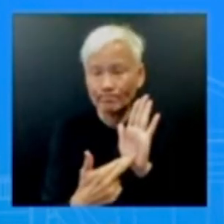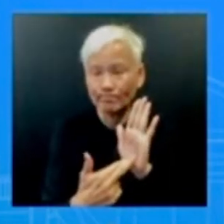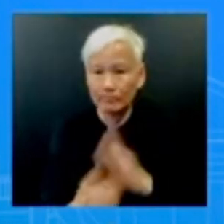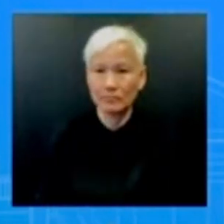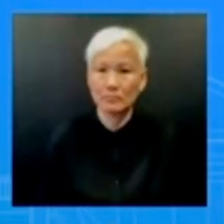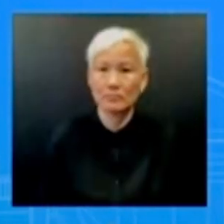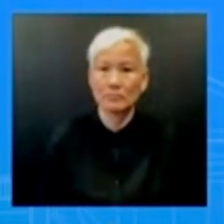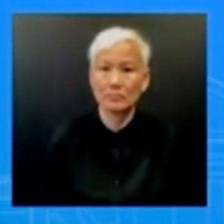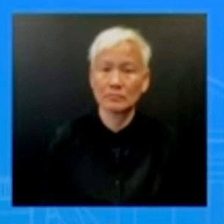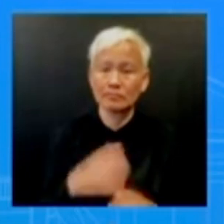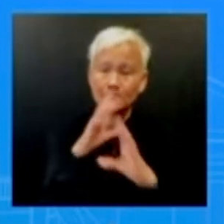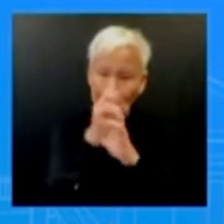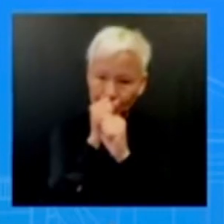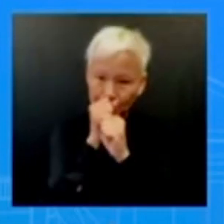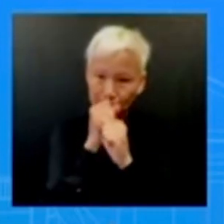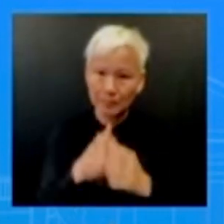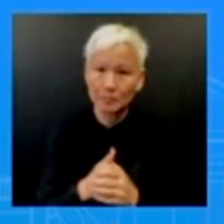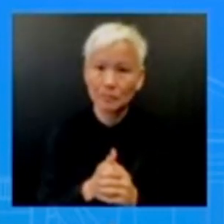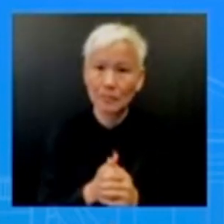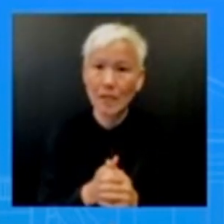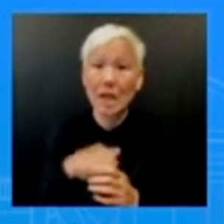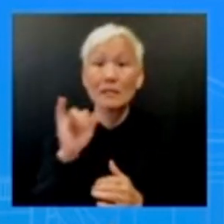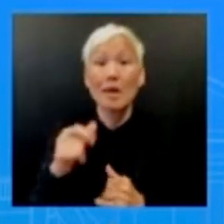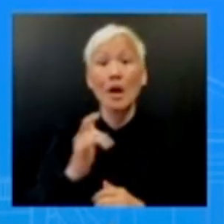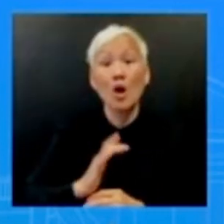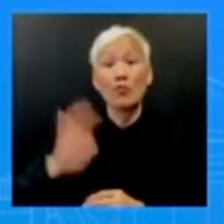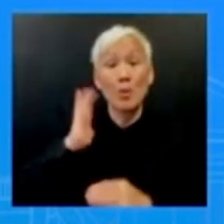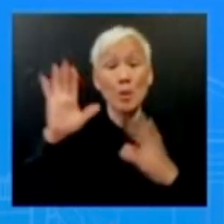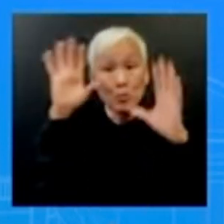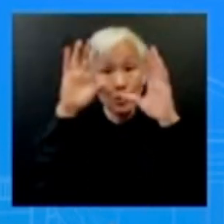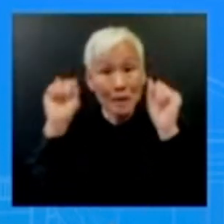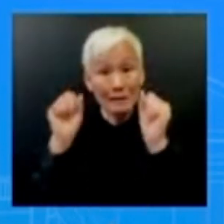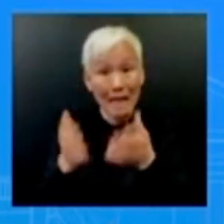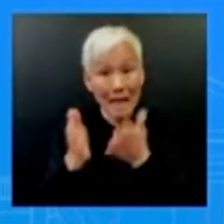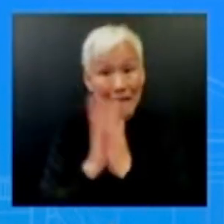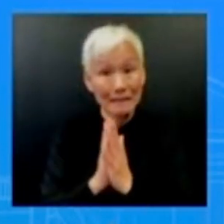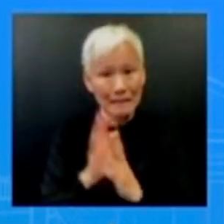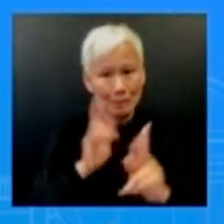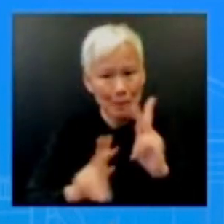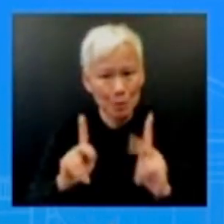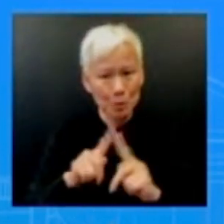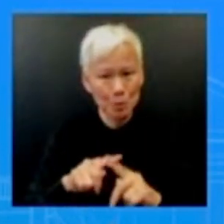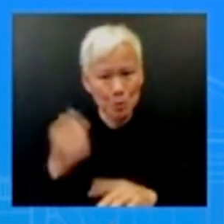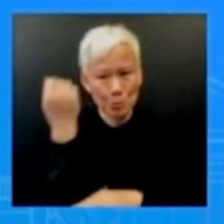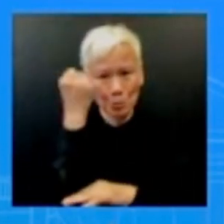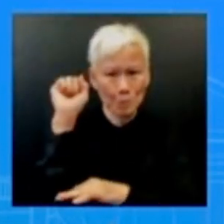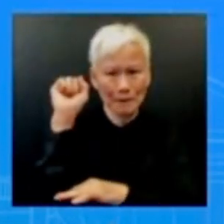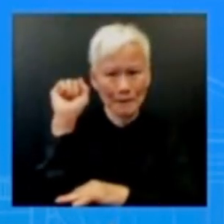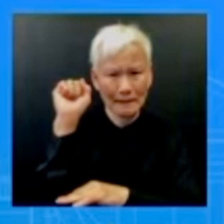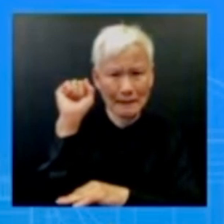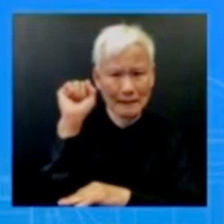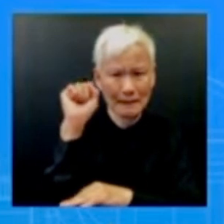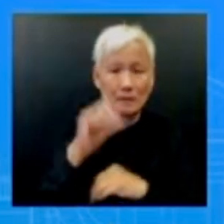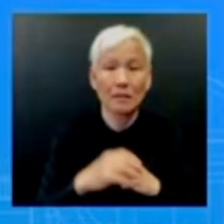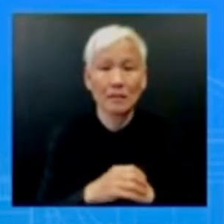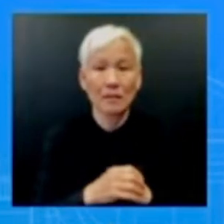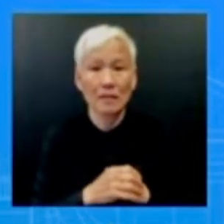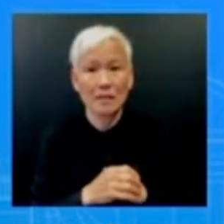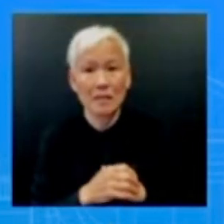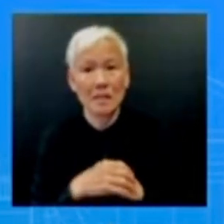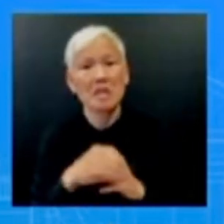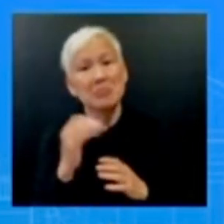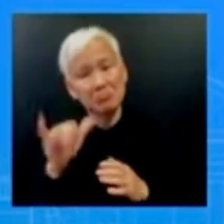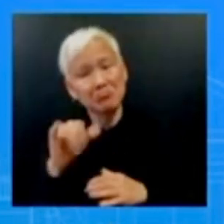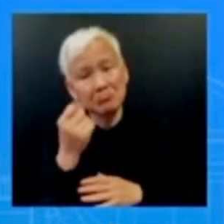itself. I'm asking about the former president calling on supporters to protest the possibility that he might be indicted. Understood. Wanted to say that at the top.